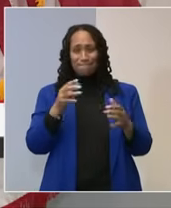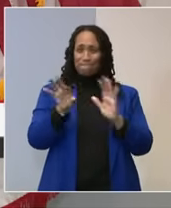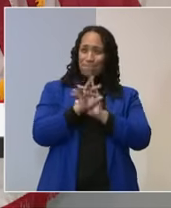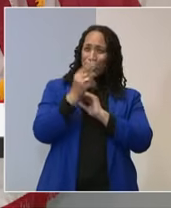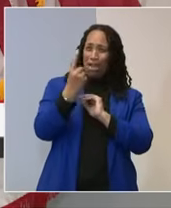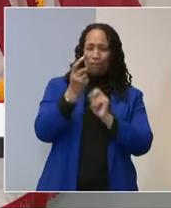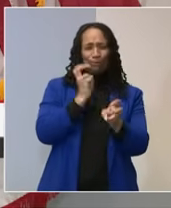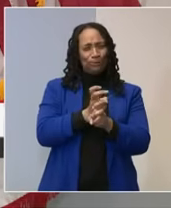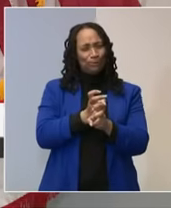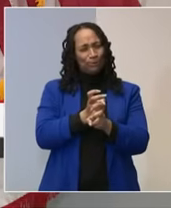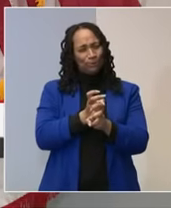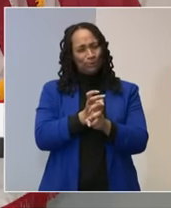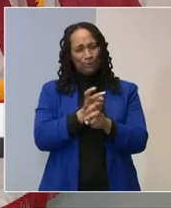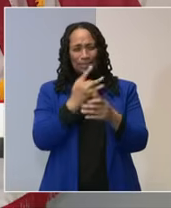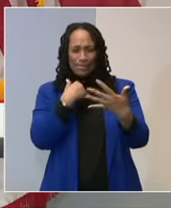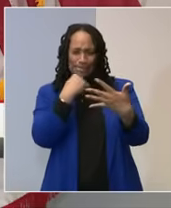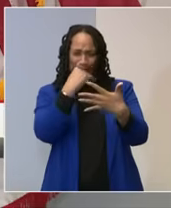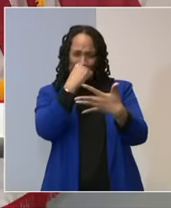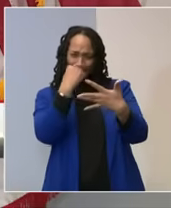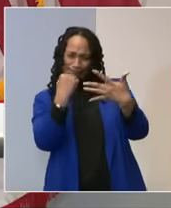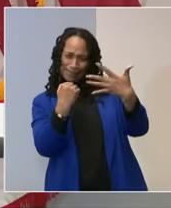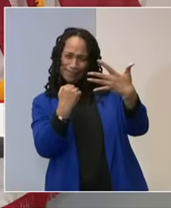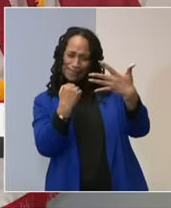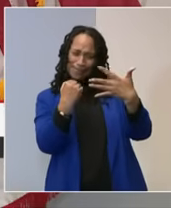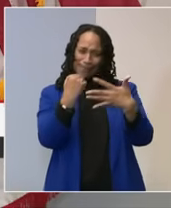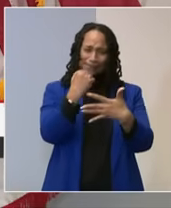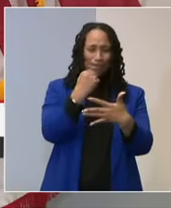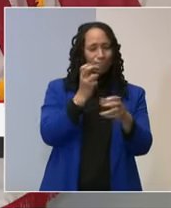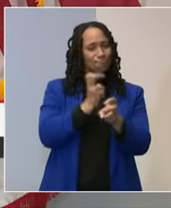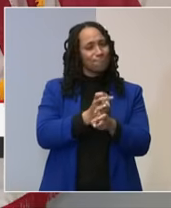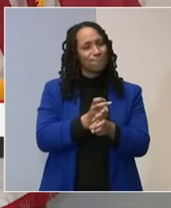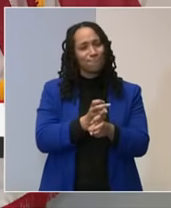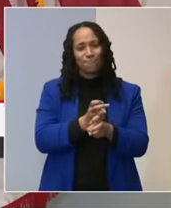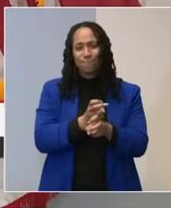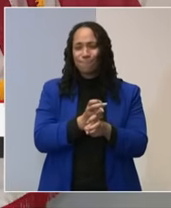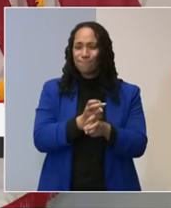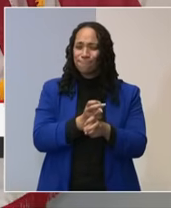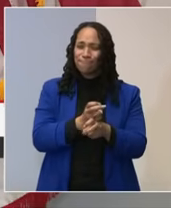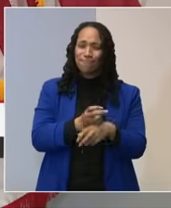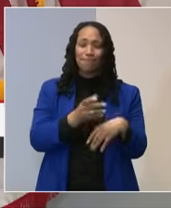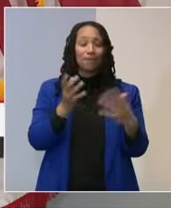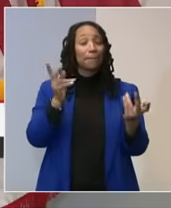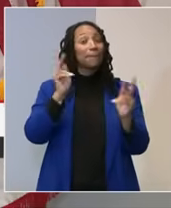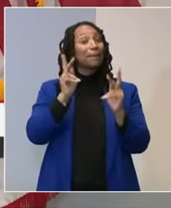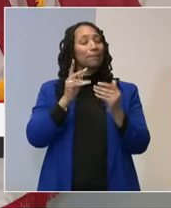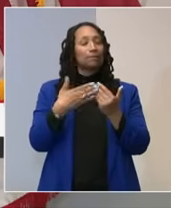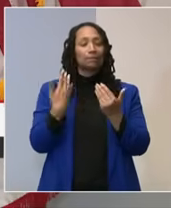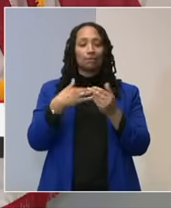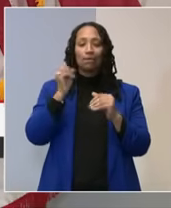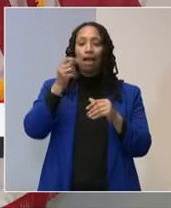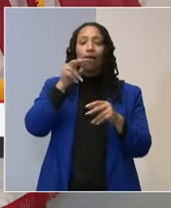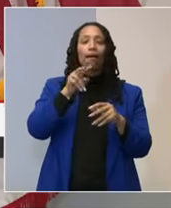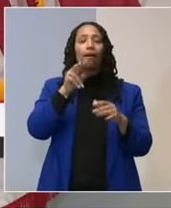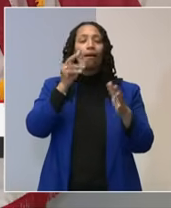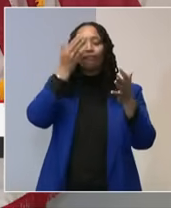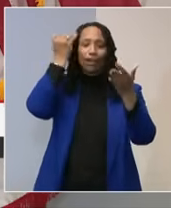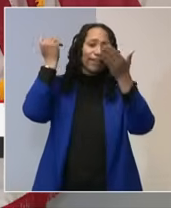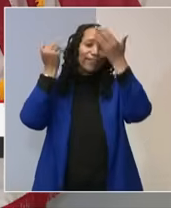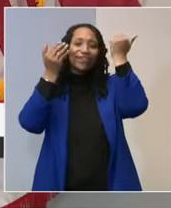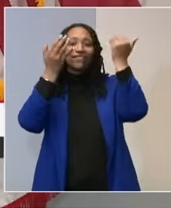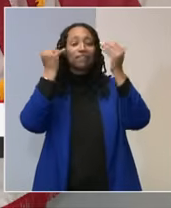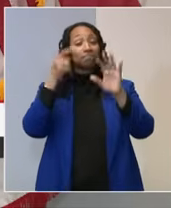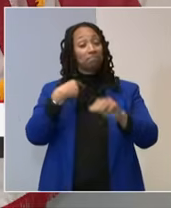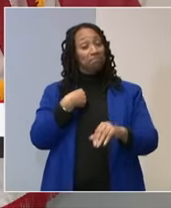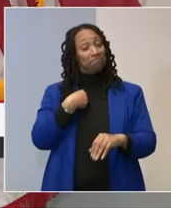think people's memories can be short, so they'll pick a few things, but I think I'll be remembered for a lot